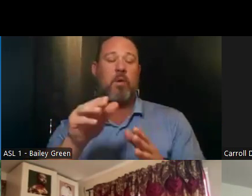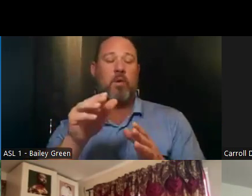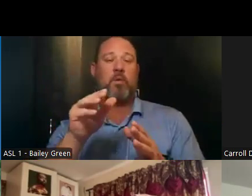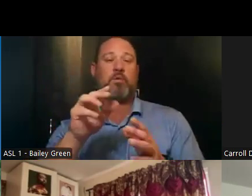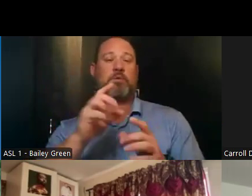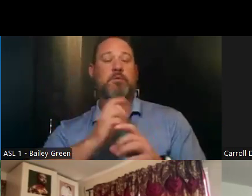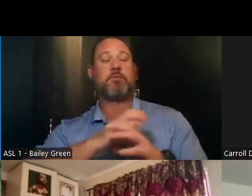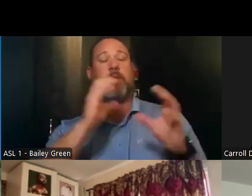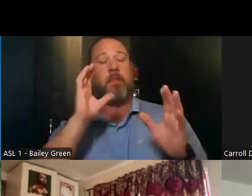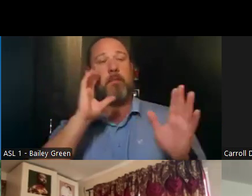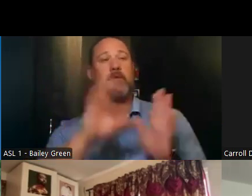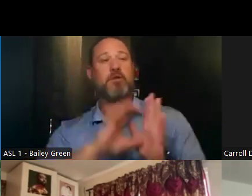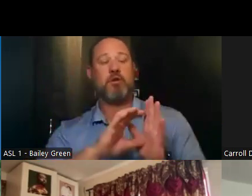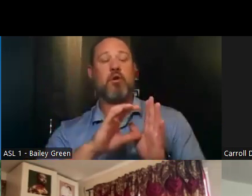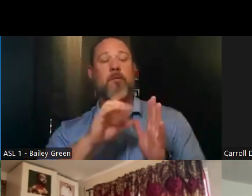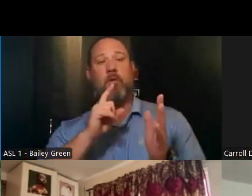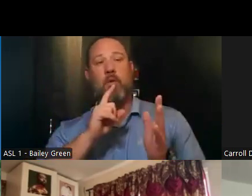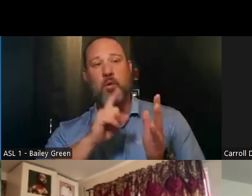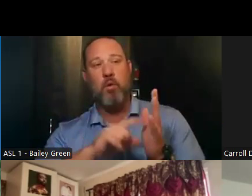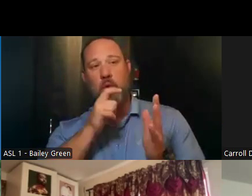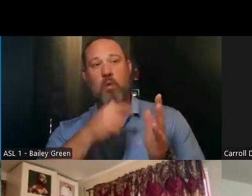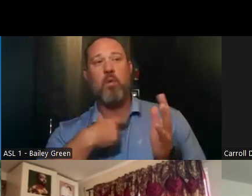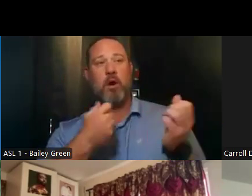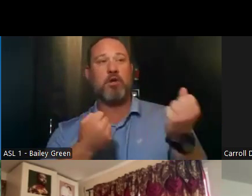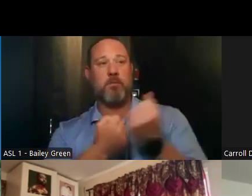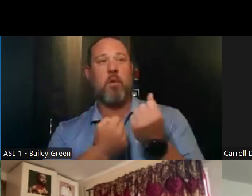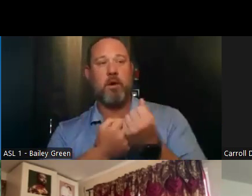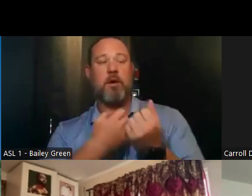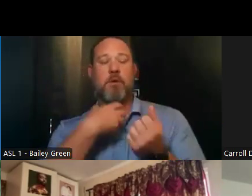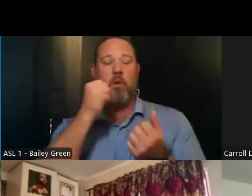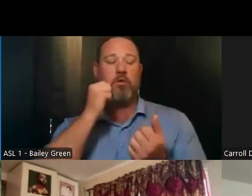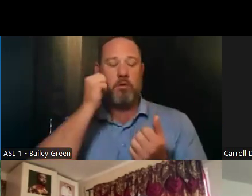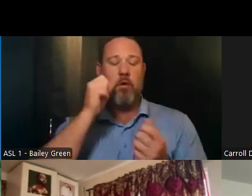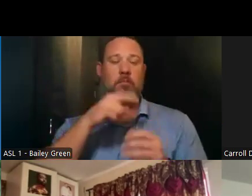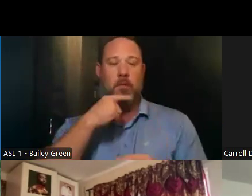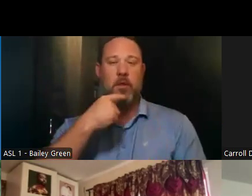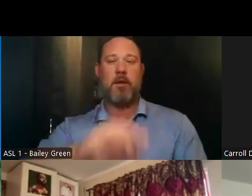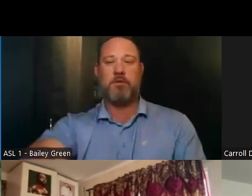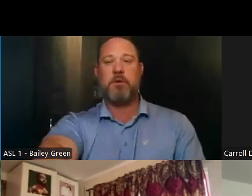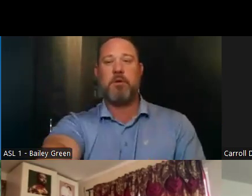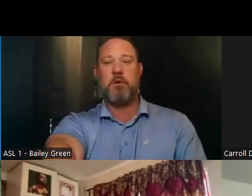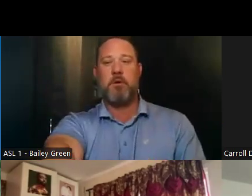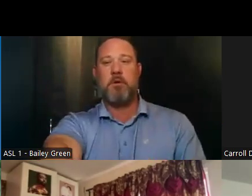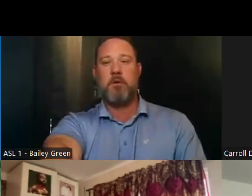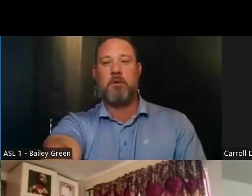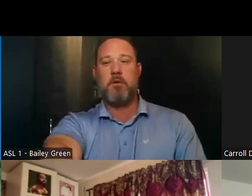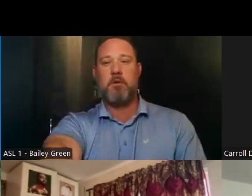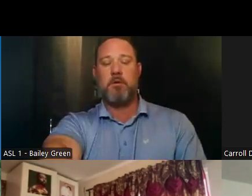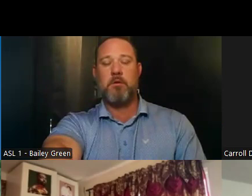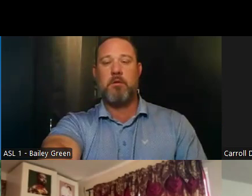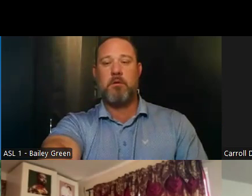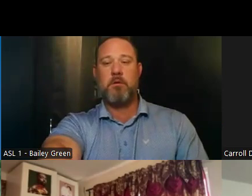who we're really looking out for, which are our older adult population. And oftentimes, I